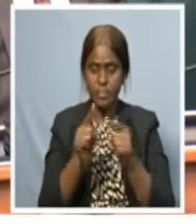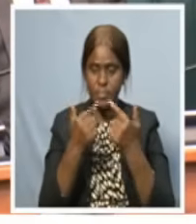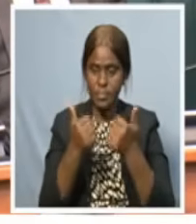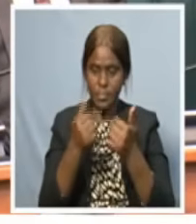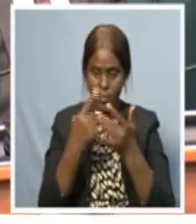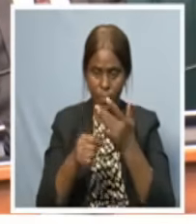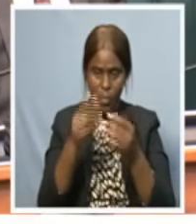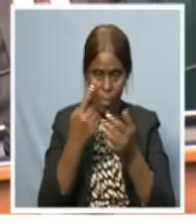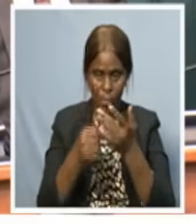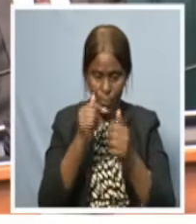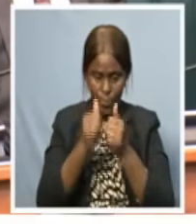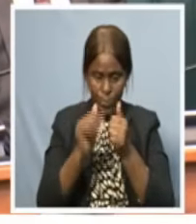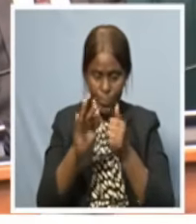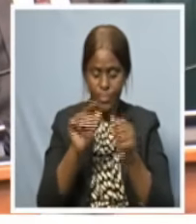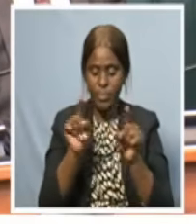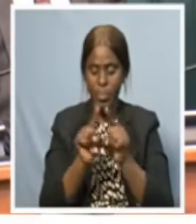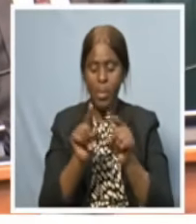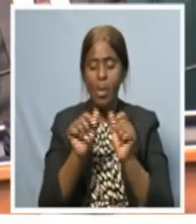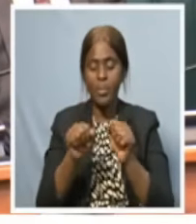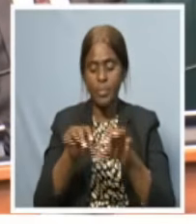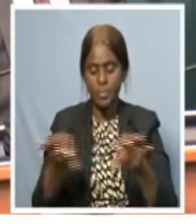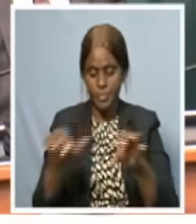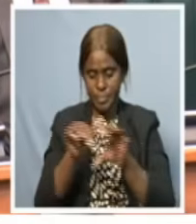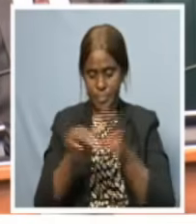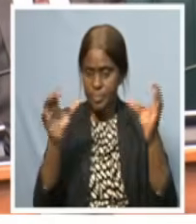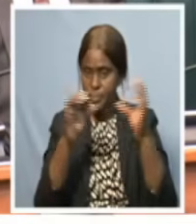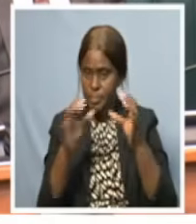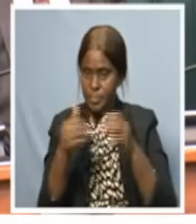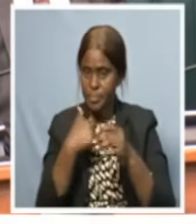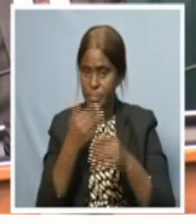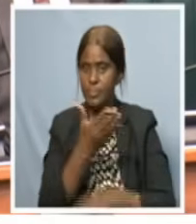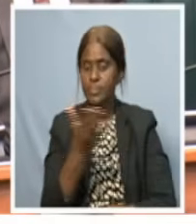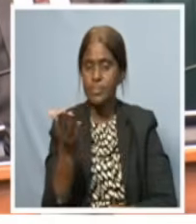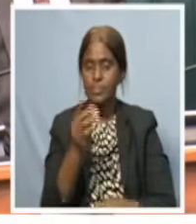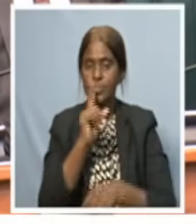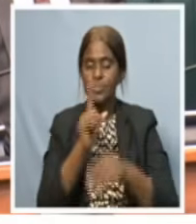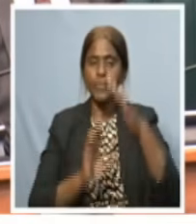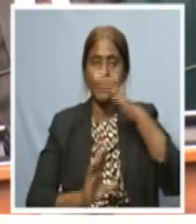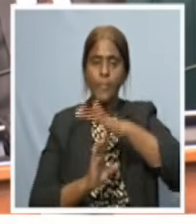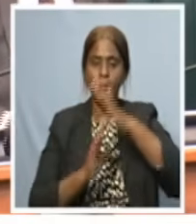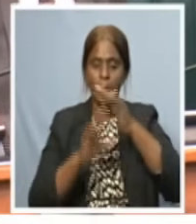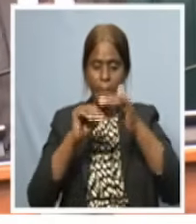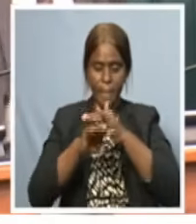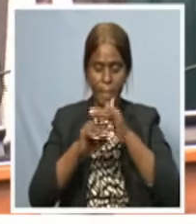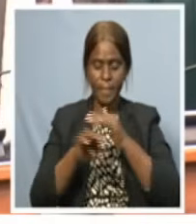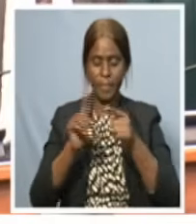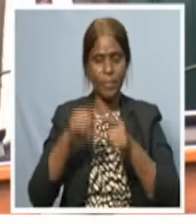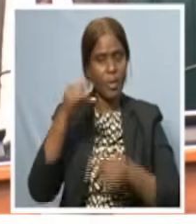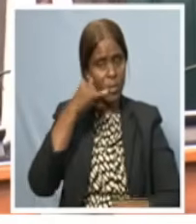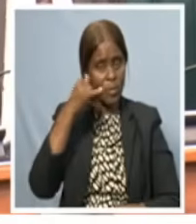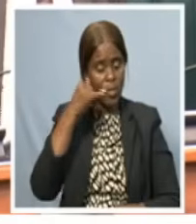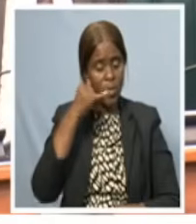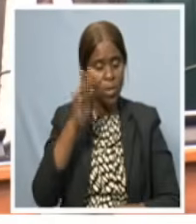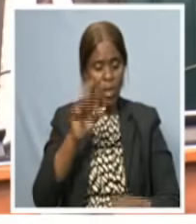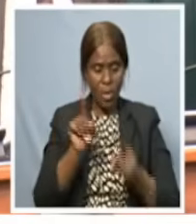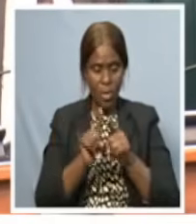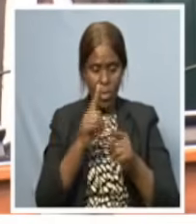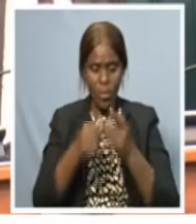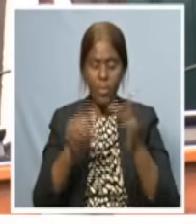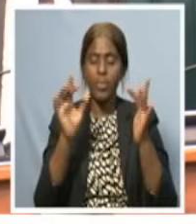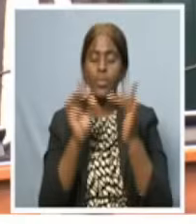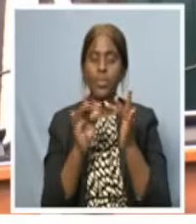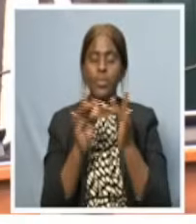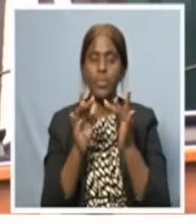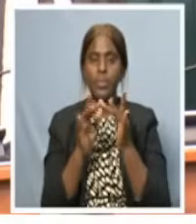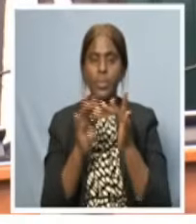largely due to prevailing assumption that children in communities have limited access to mobile phones and the